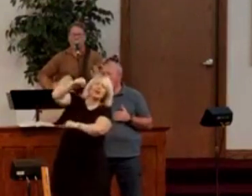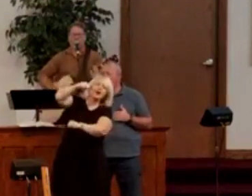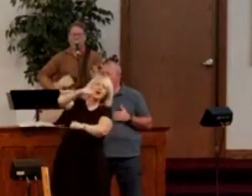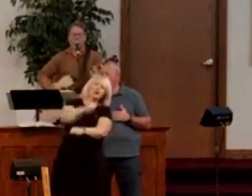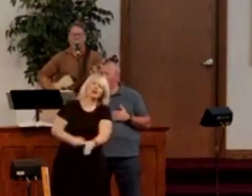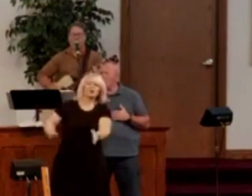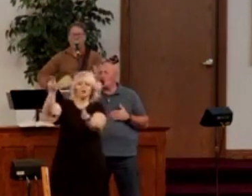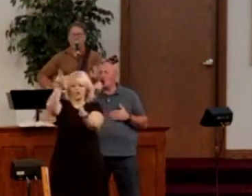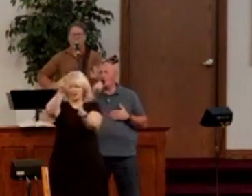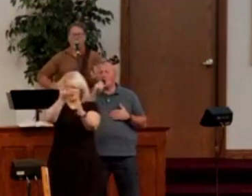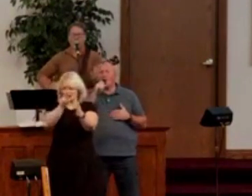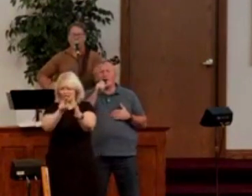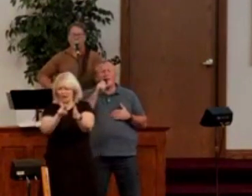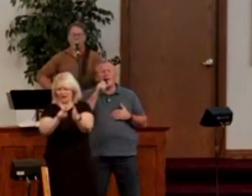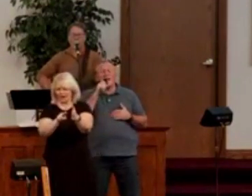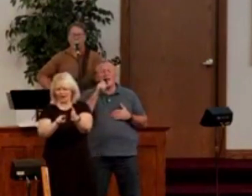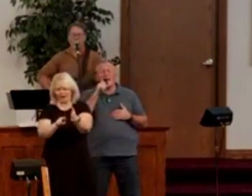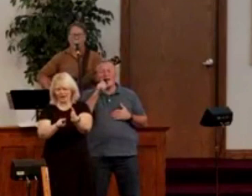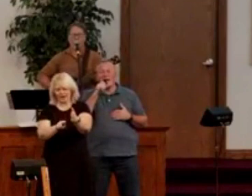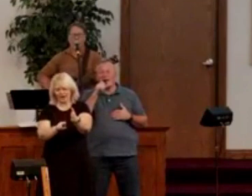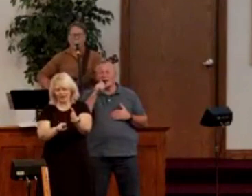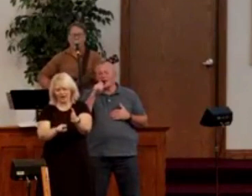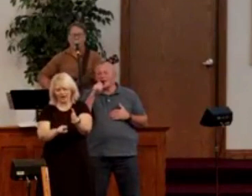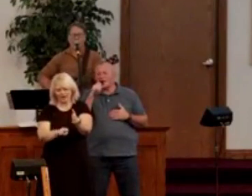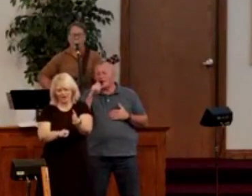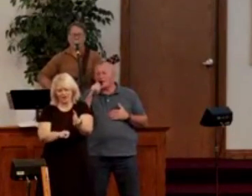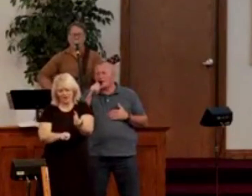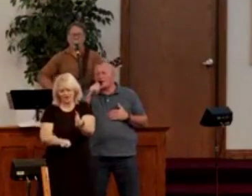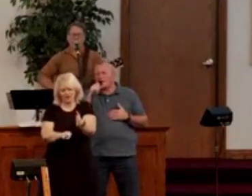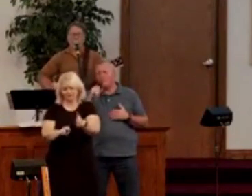Jesus conquered the grave.